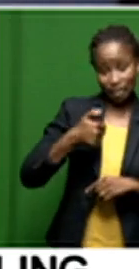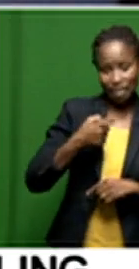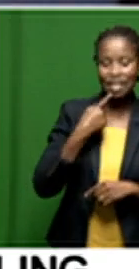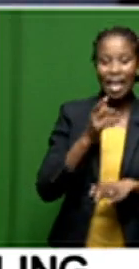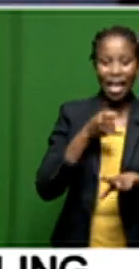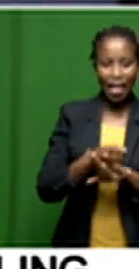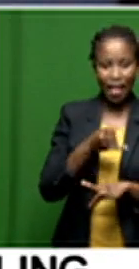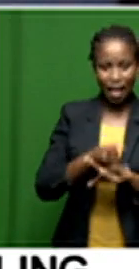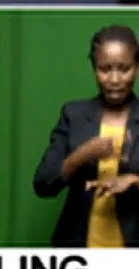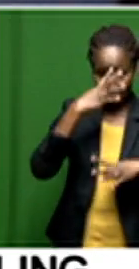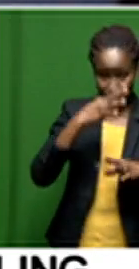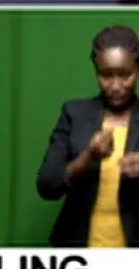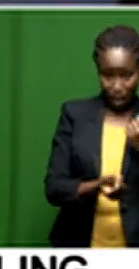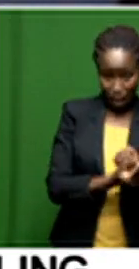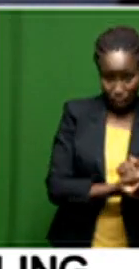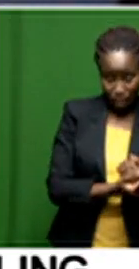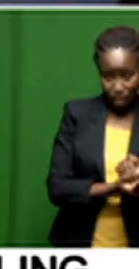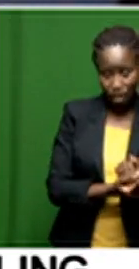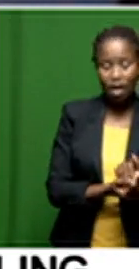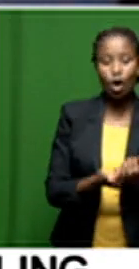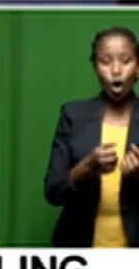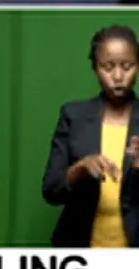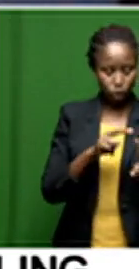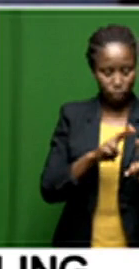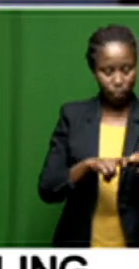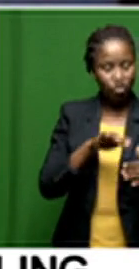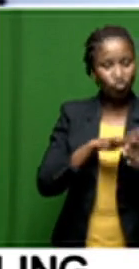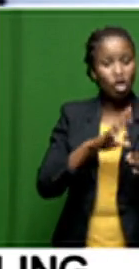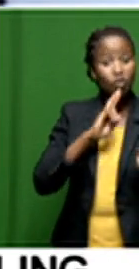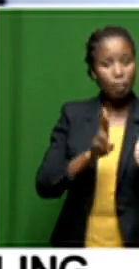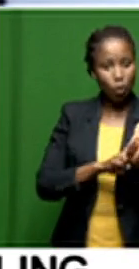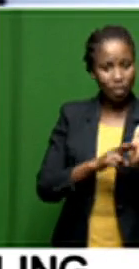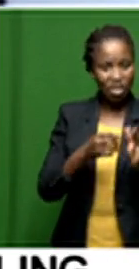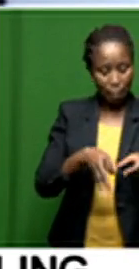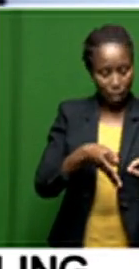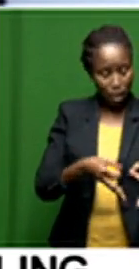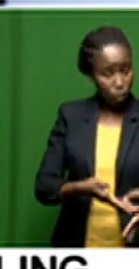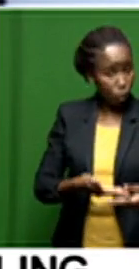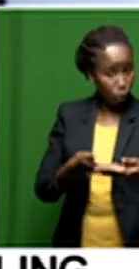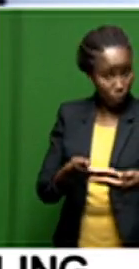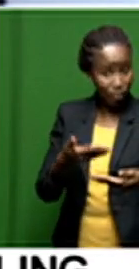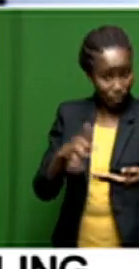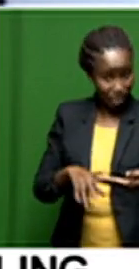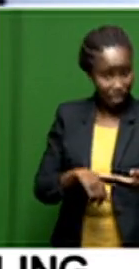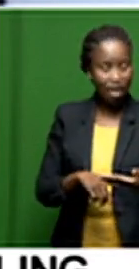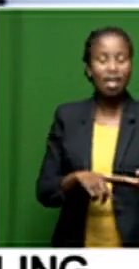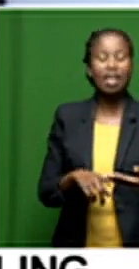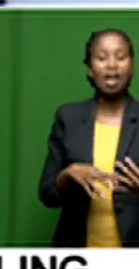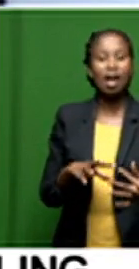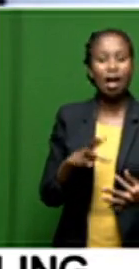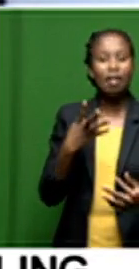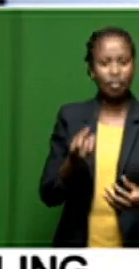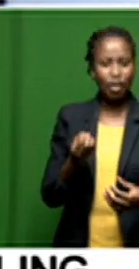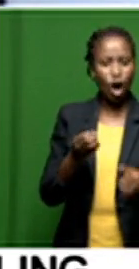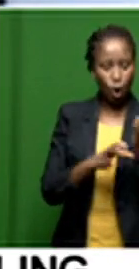as well as the arguments that are presented on paper, that the court feels that it has sufficient information in front of it